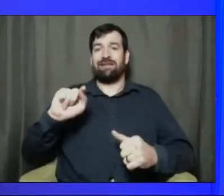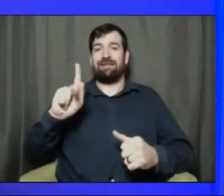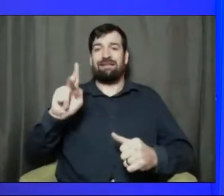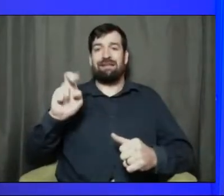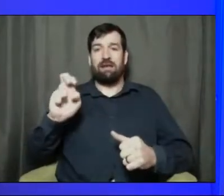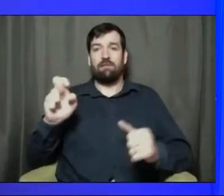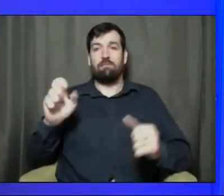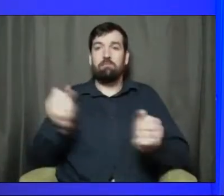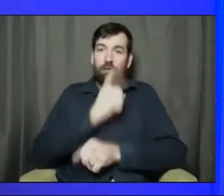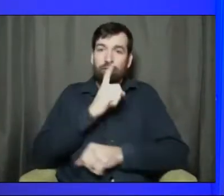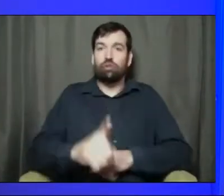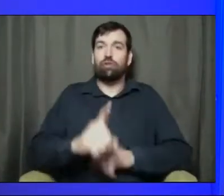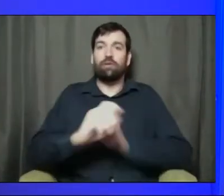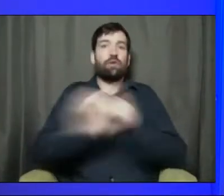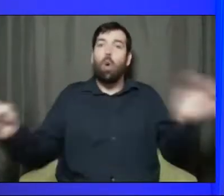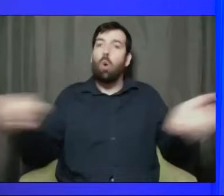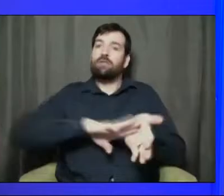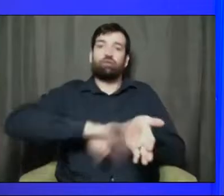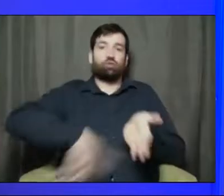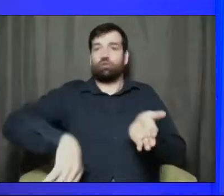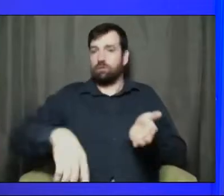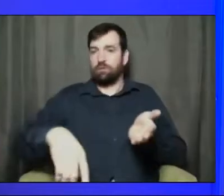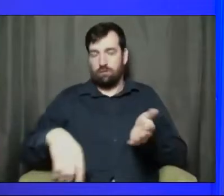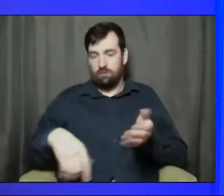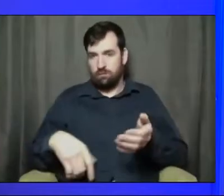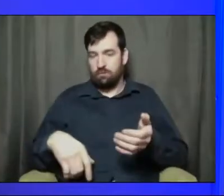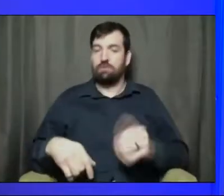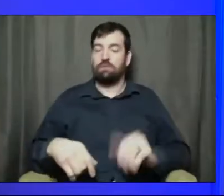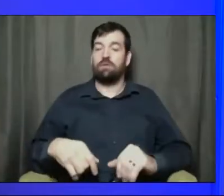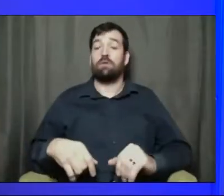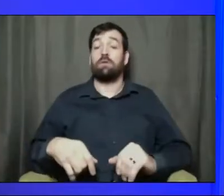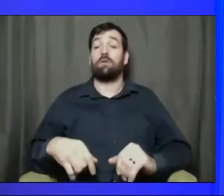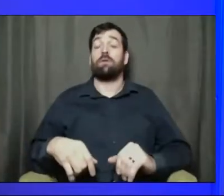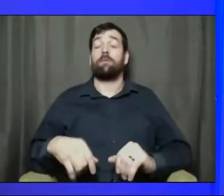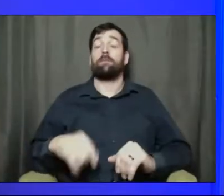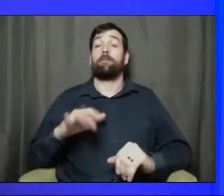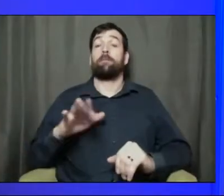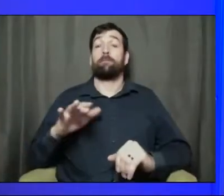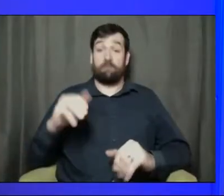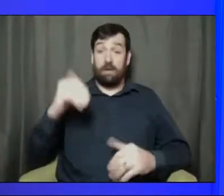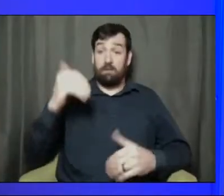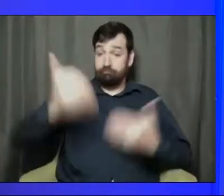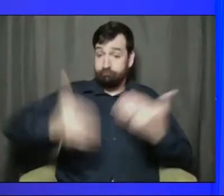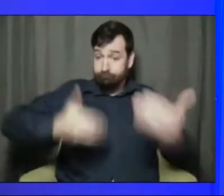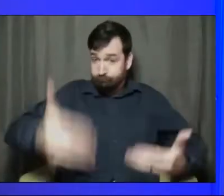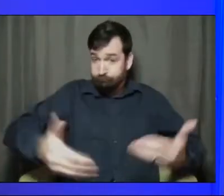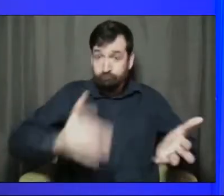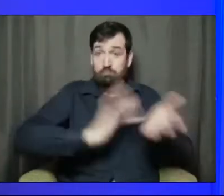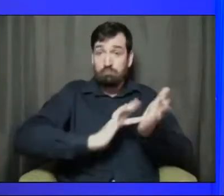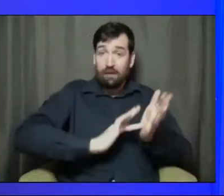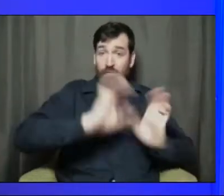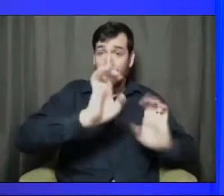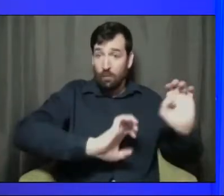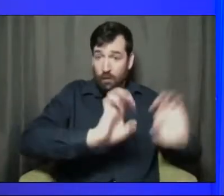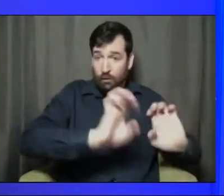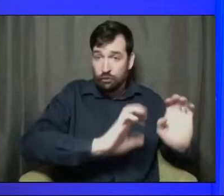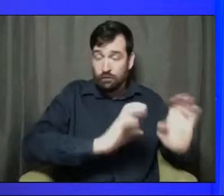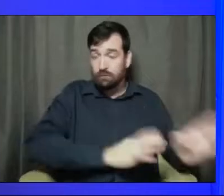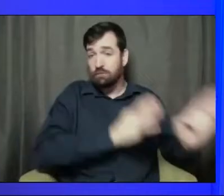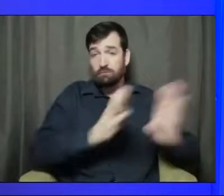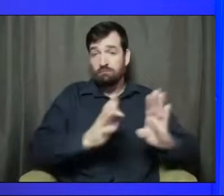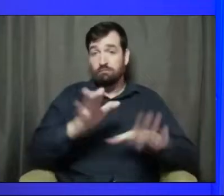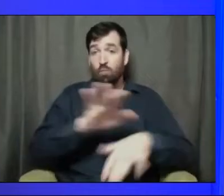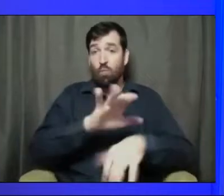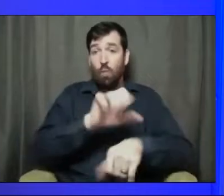exclusions to donation. From there, as the process unfolds with medical evaluation and visits, they